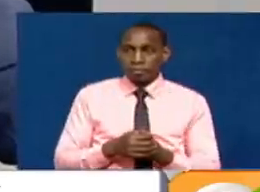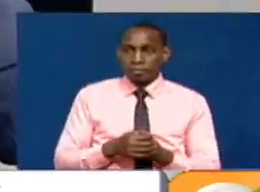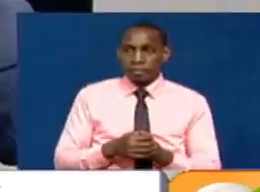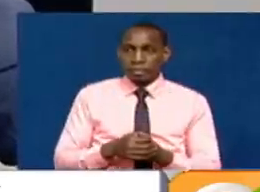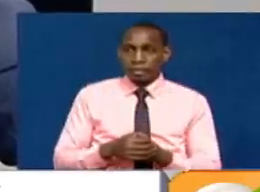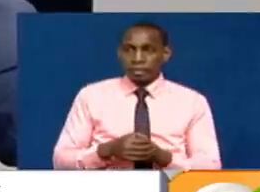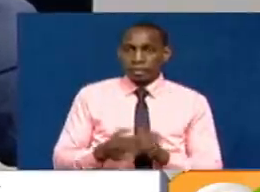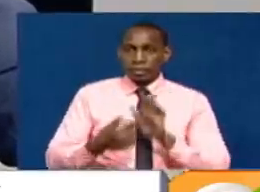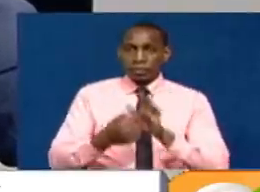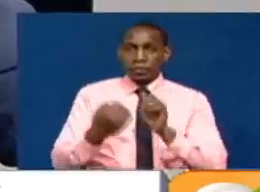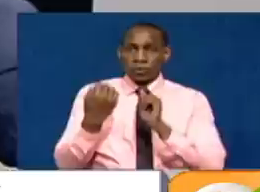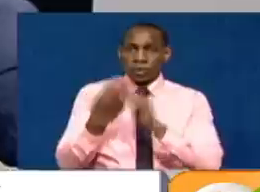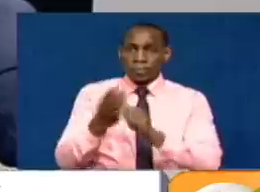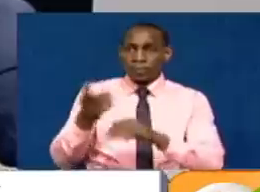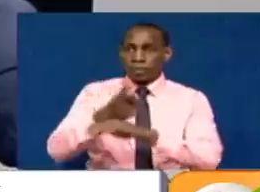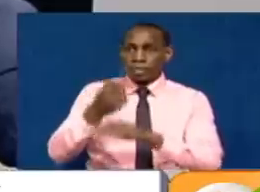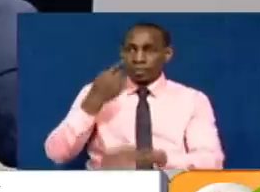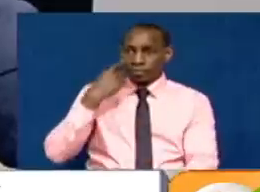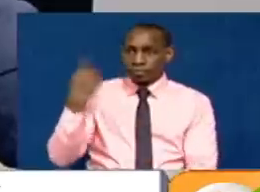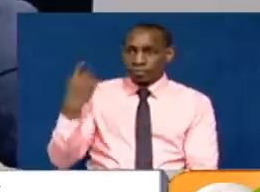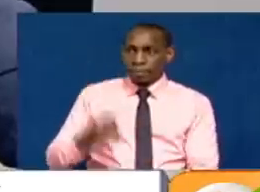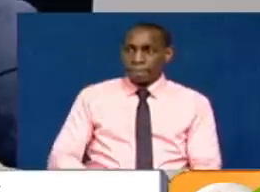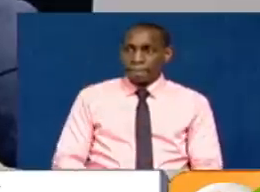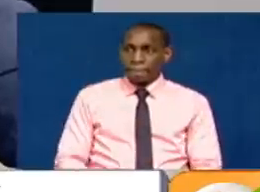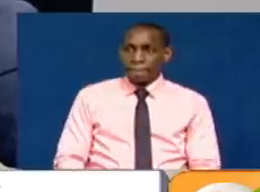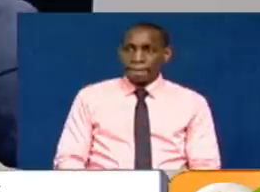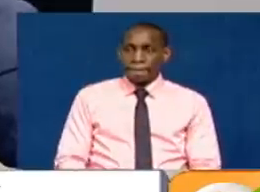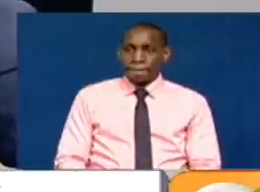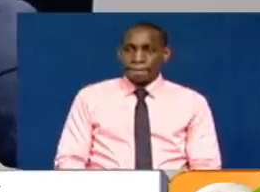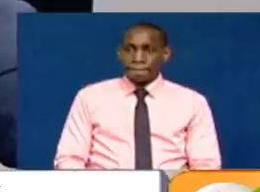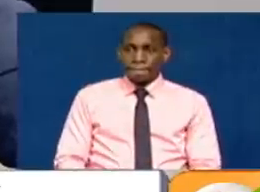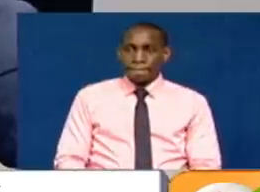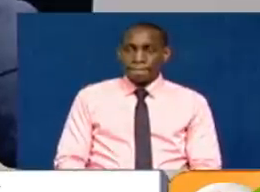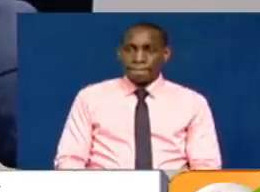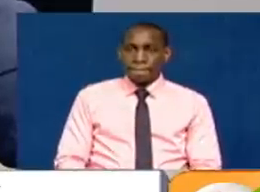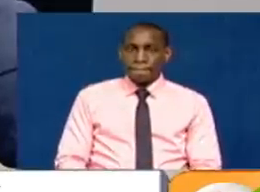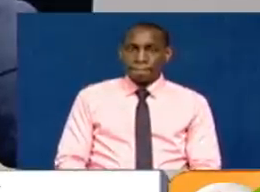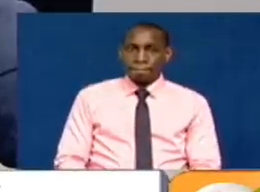number 14, she had something interesting to tell me.